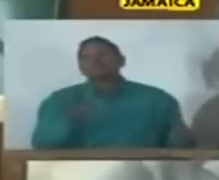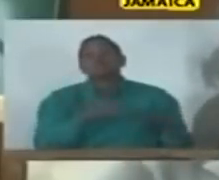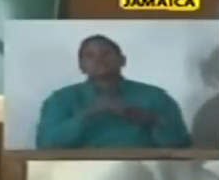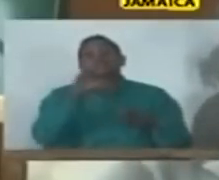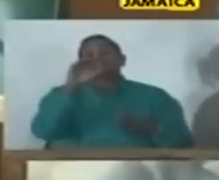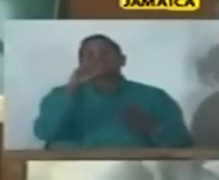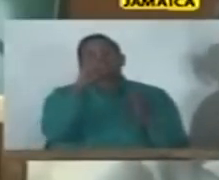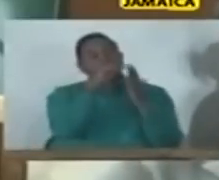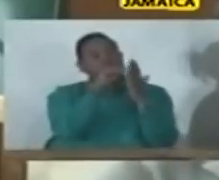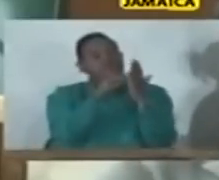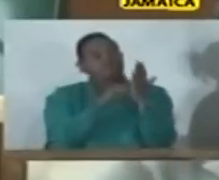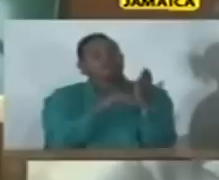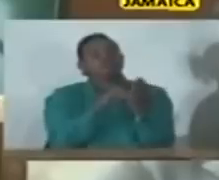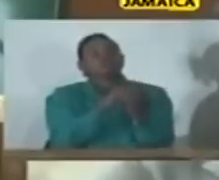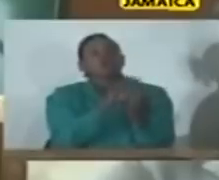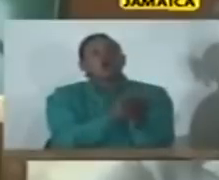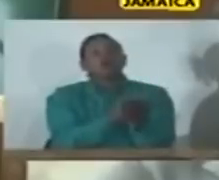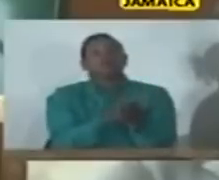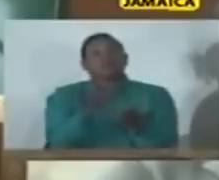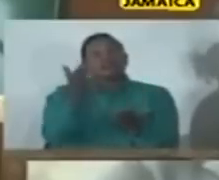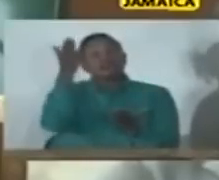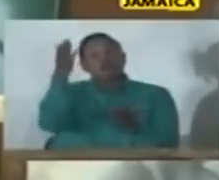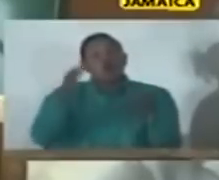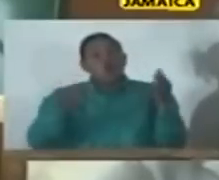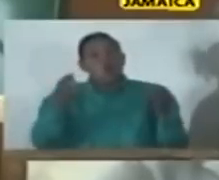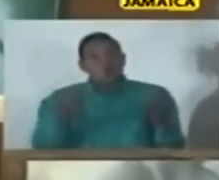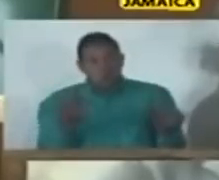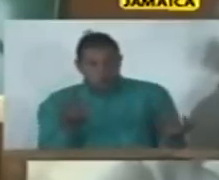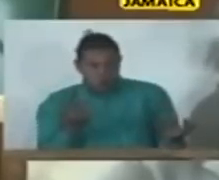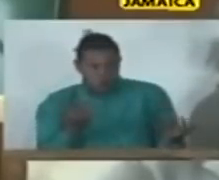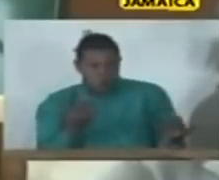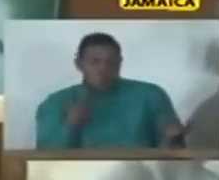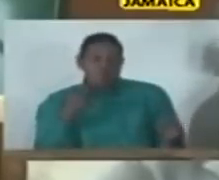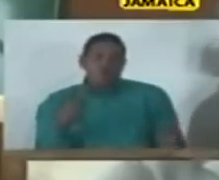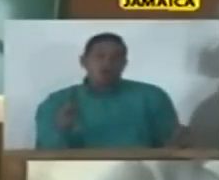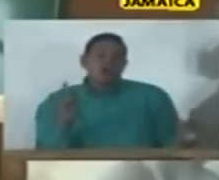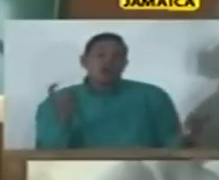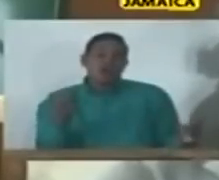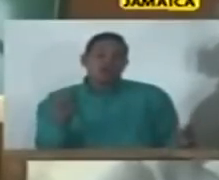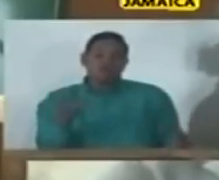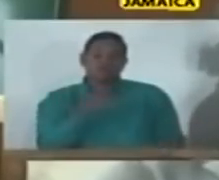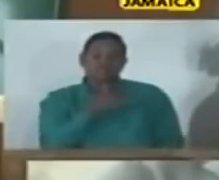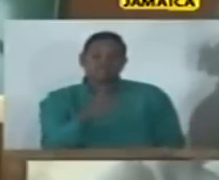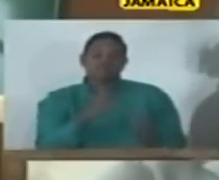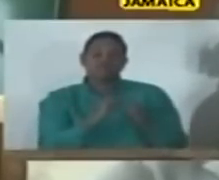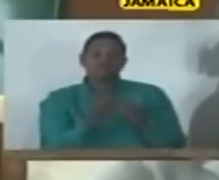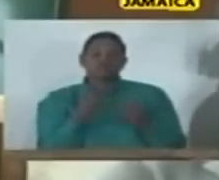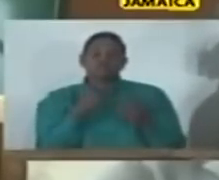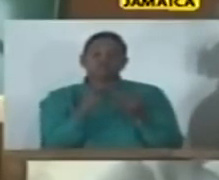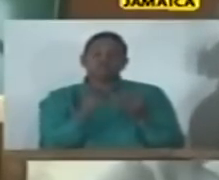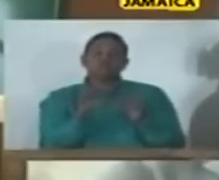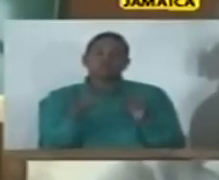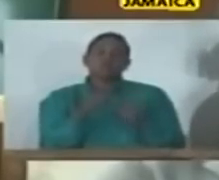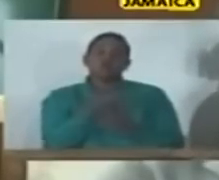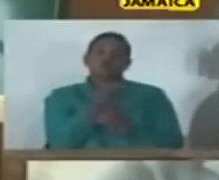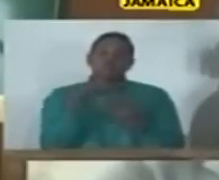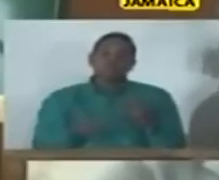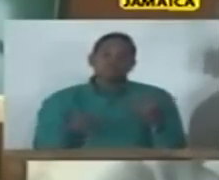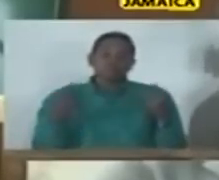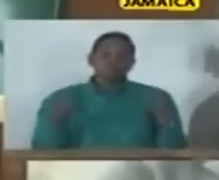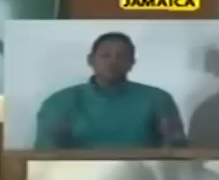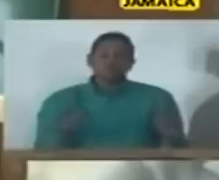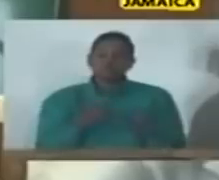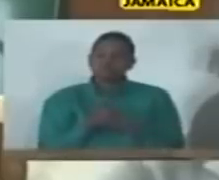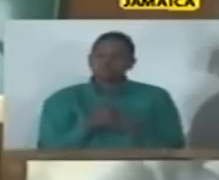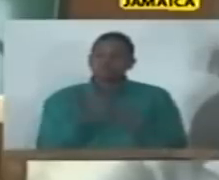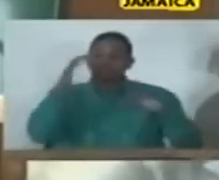The matter is before the court, and we therefore have to be quite sensitive about how we address those things. So,